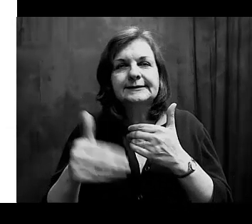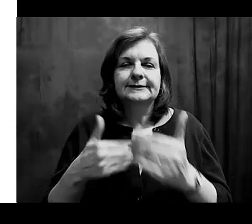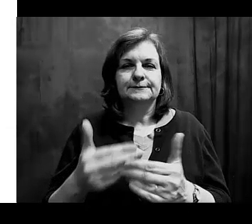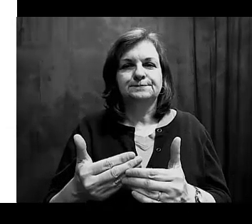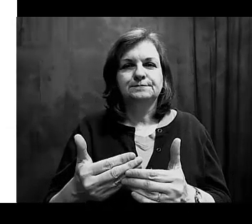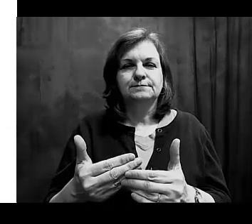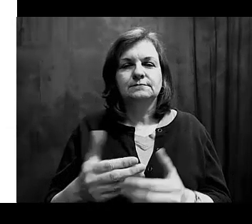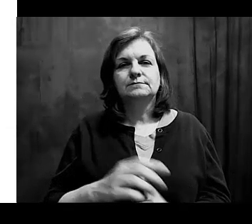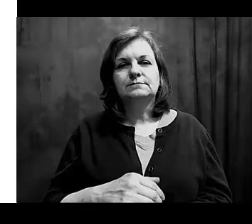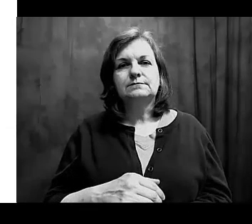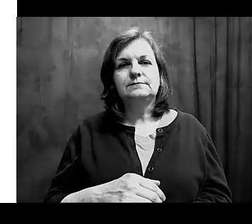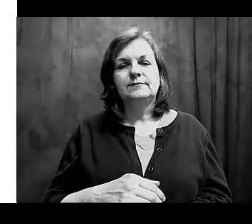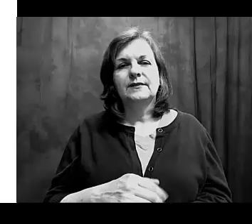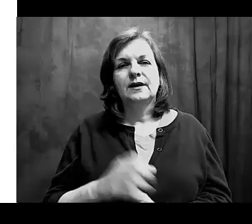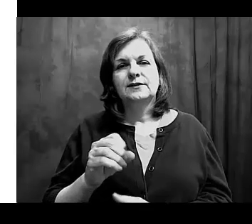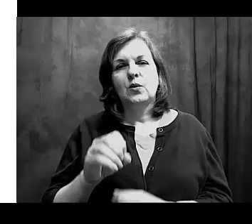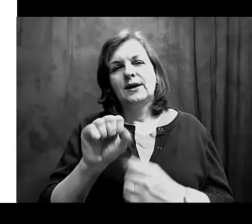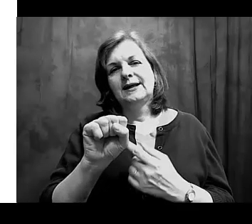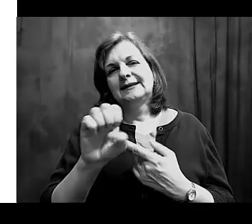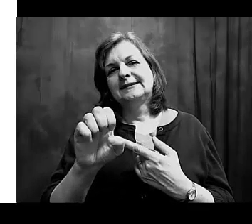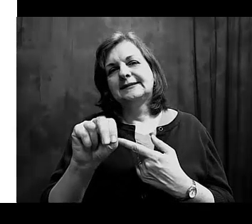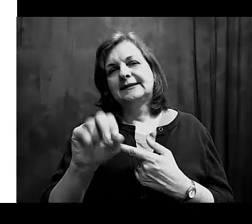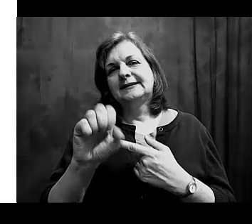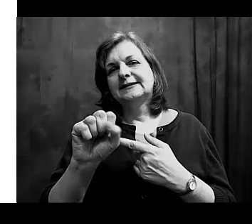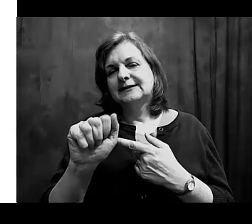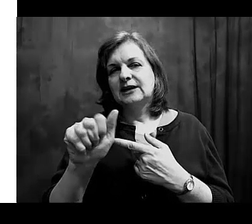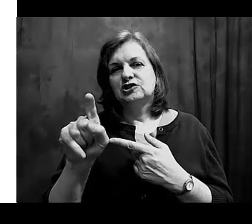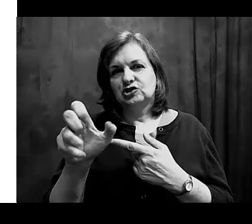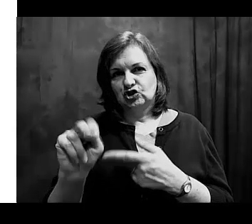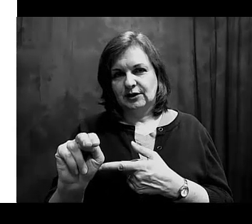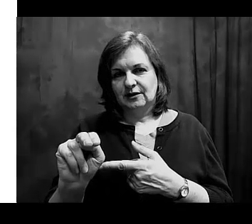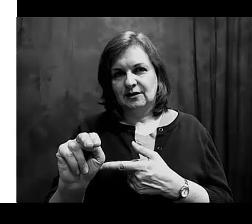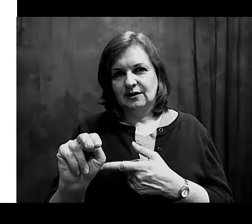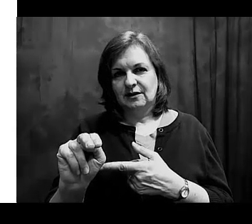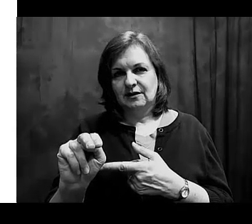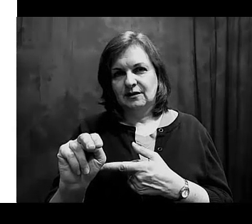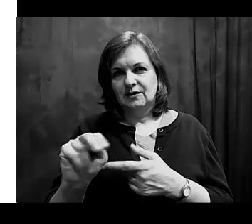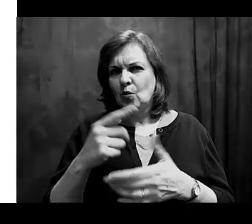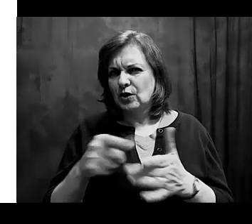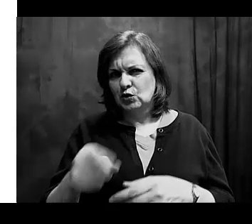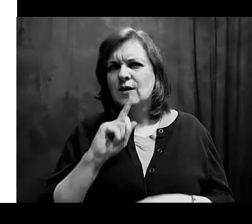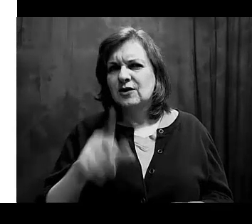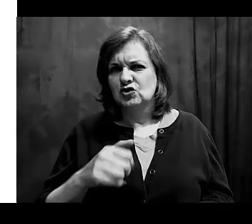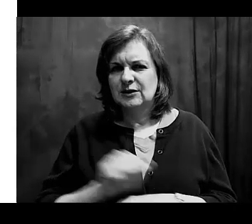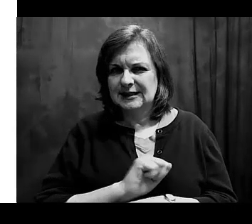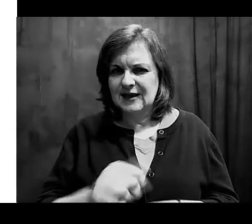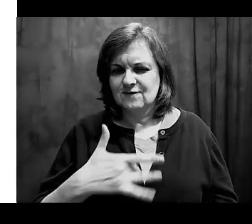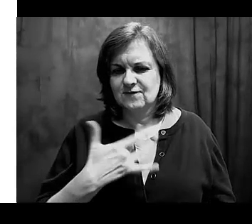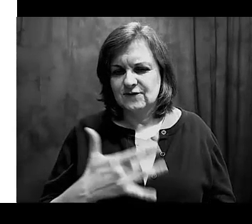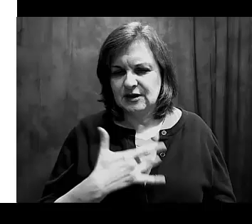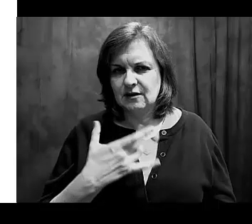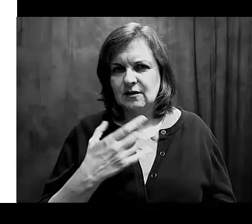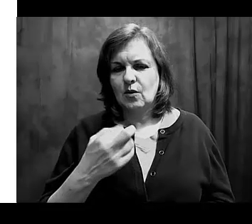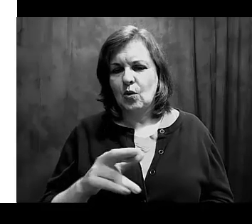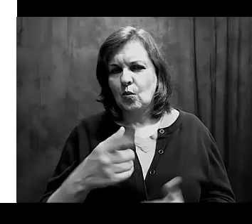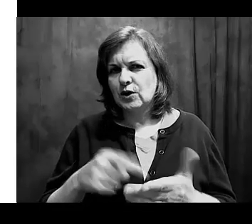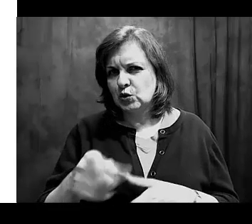that would be associated with your nervous system. But it's also going to send